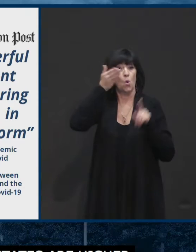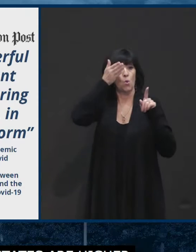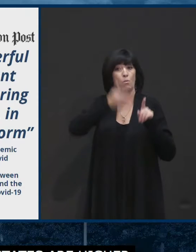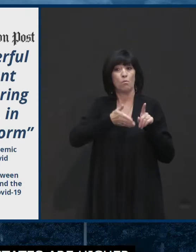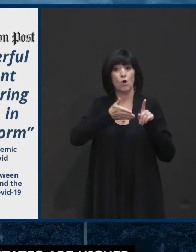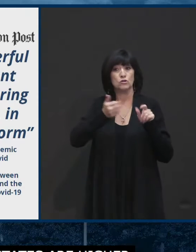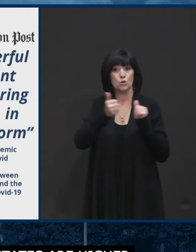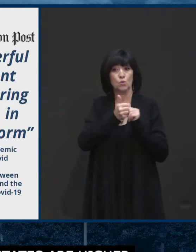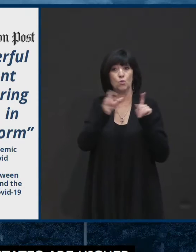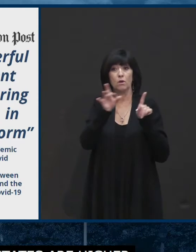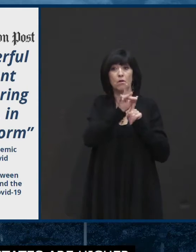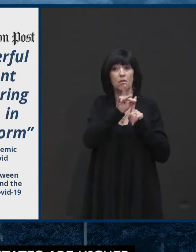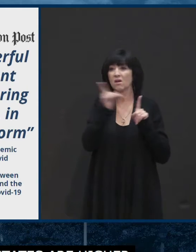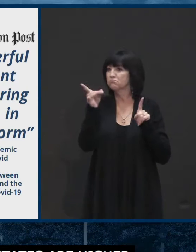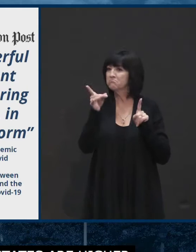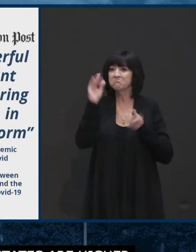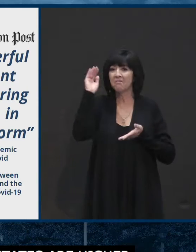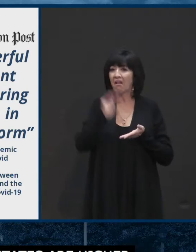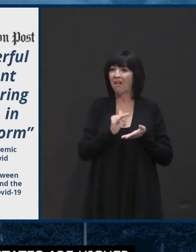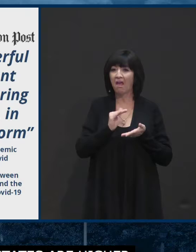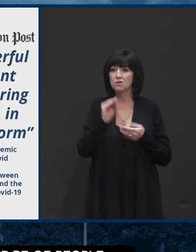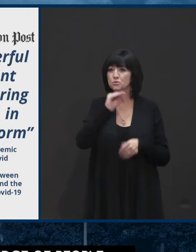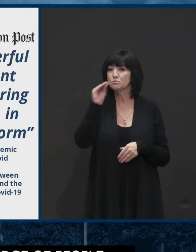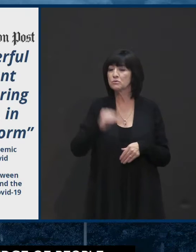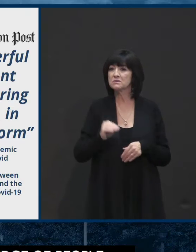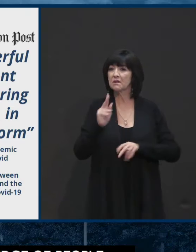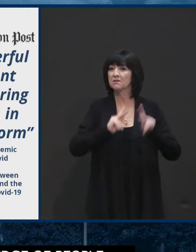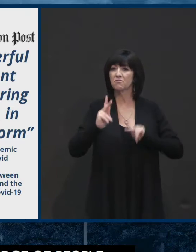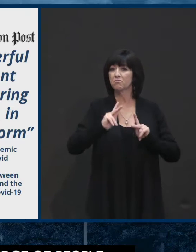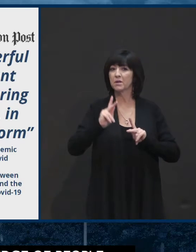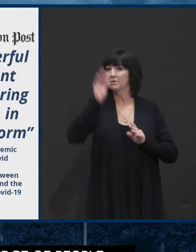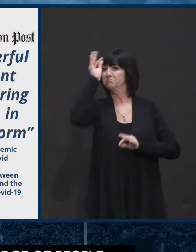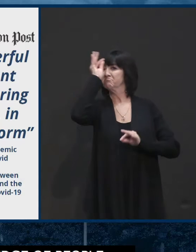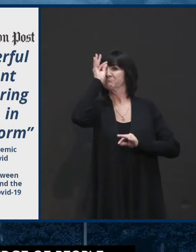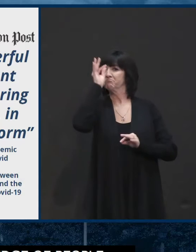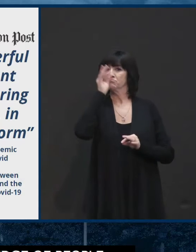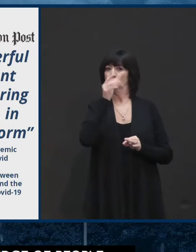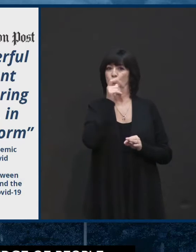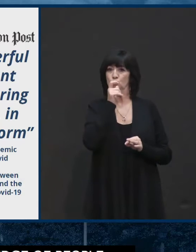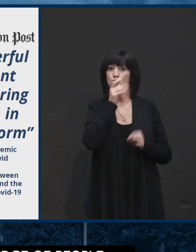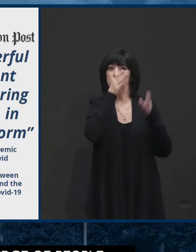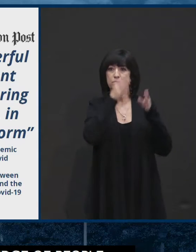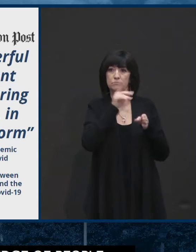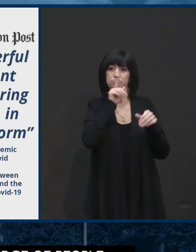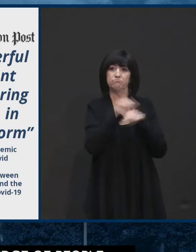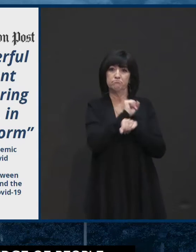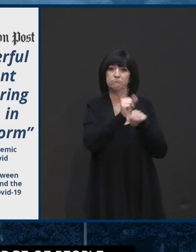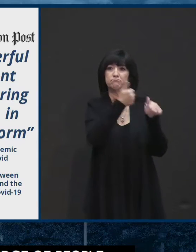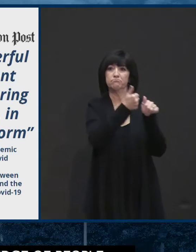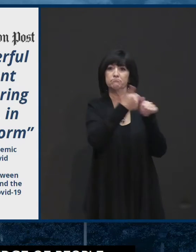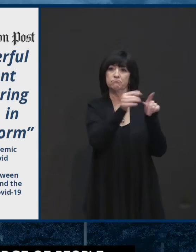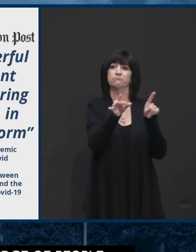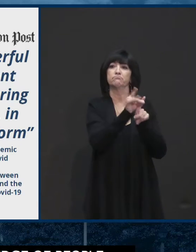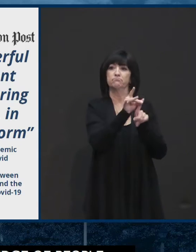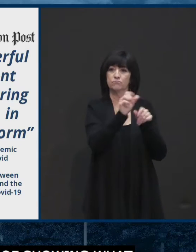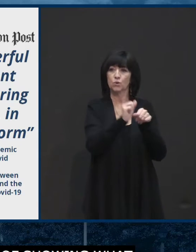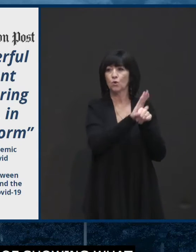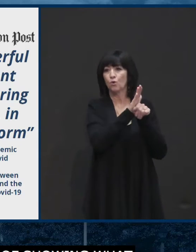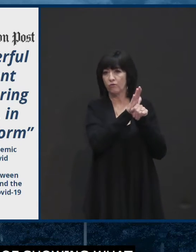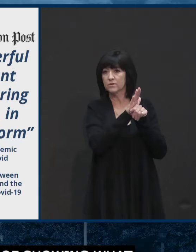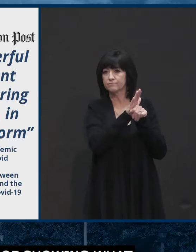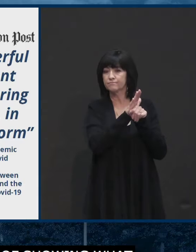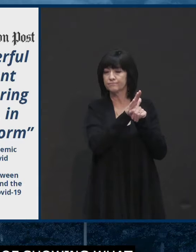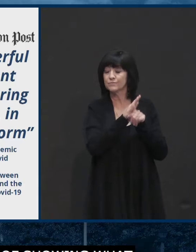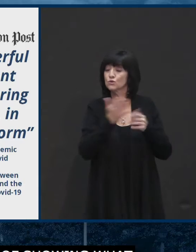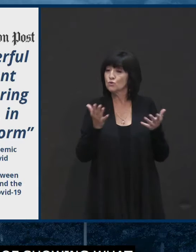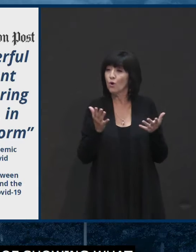COVID-19 symptoms. They're really a simple chart of showing what works and what doesn't work, and that is wearing masks